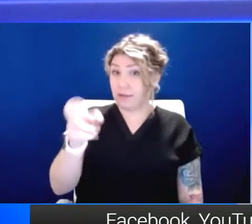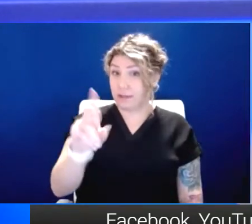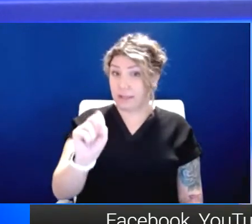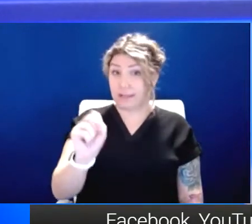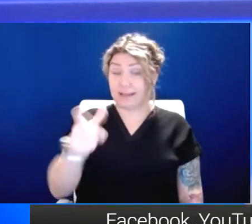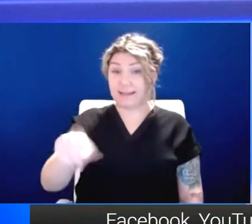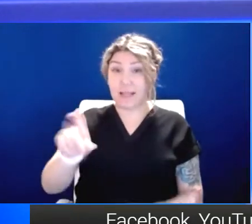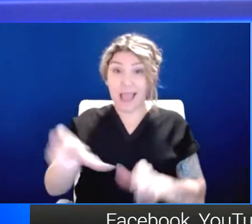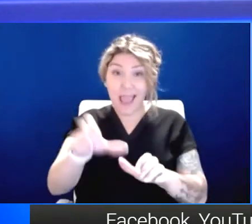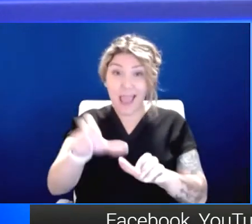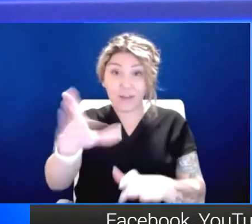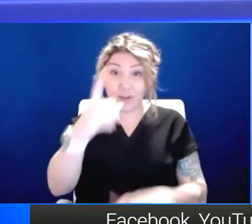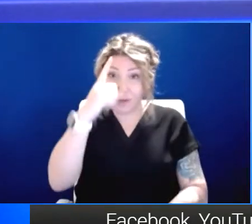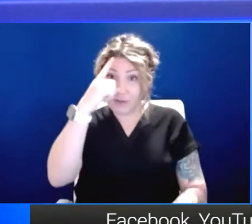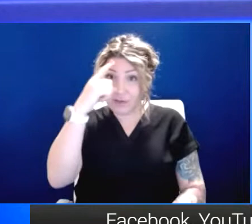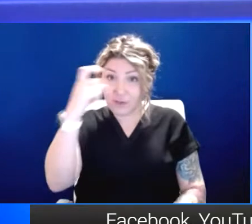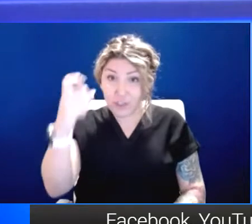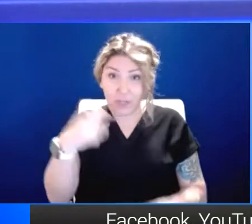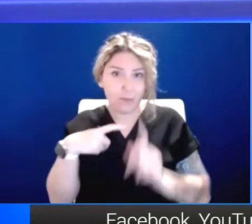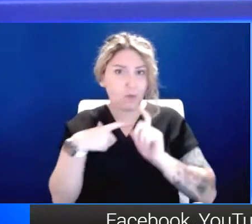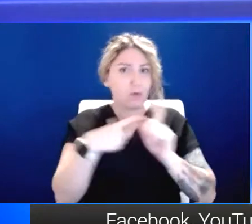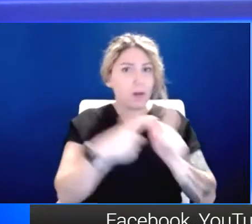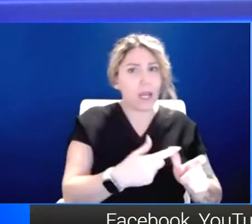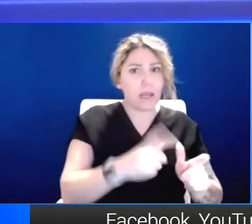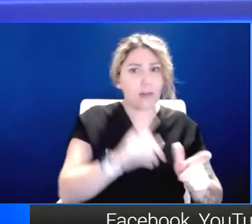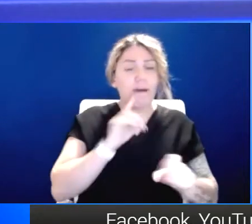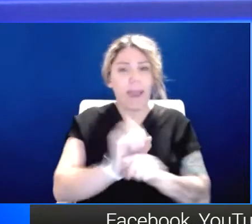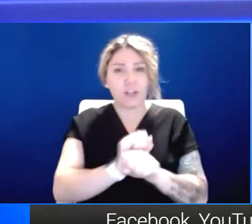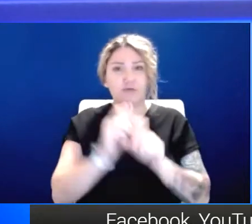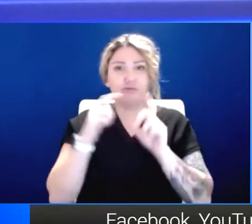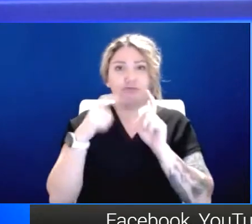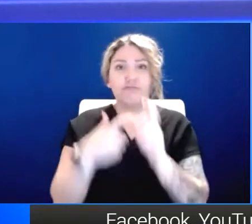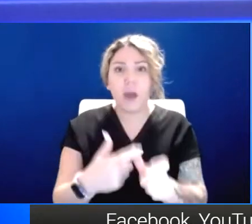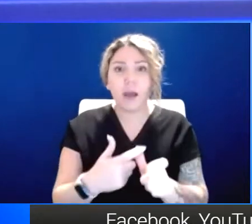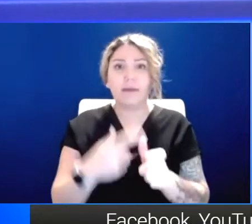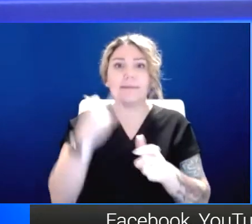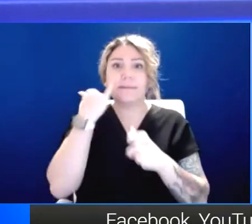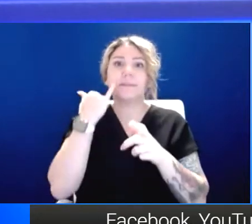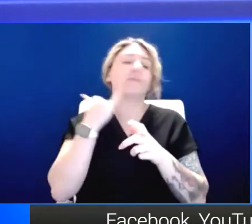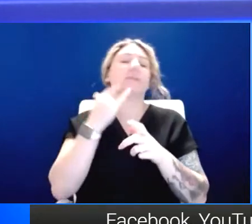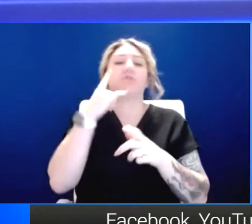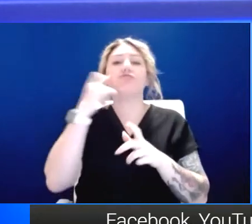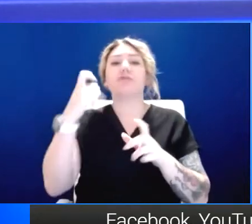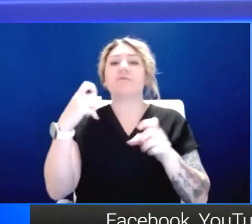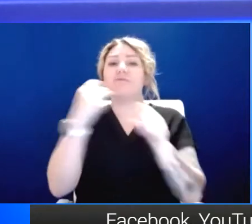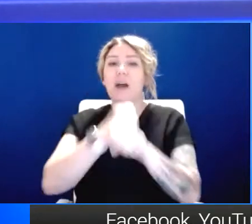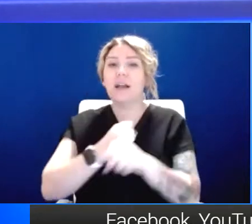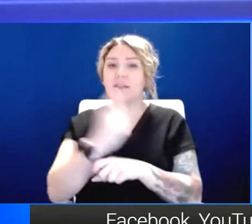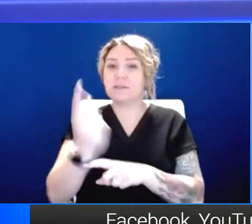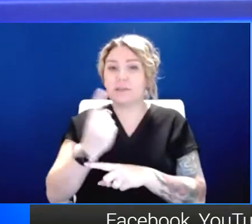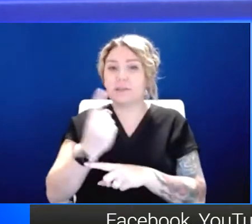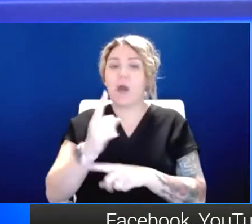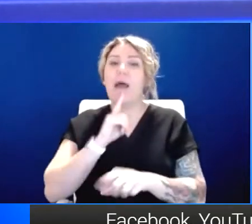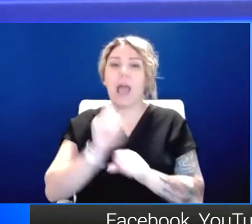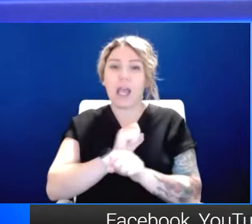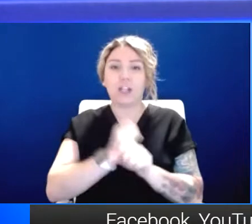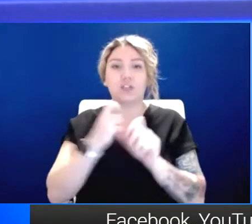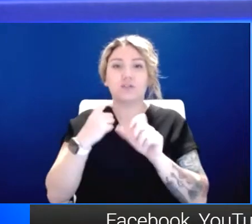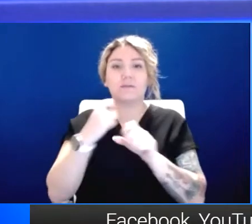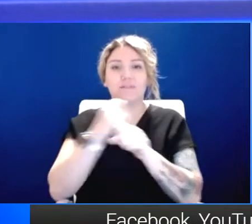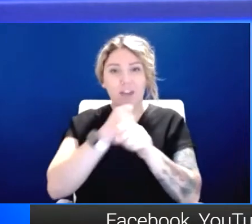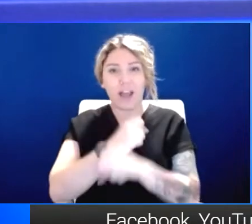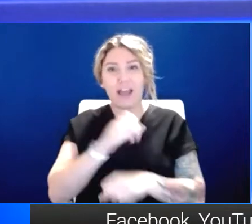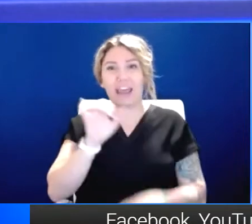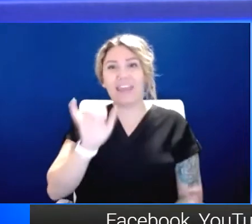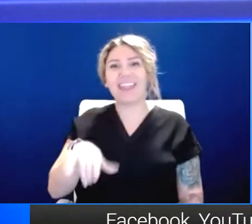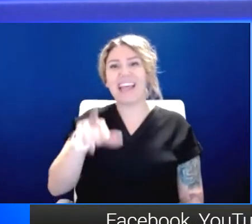if they're dreaming they're running, they'll actually start running. If they dream that they are fighting someone, they'll actually fight. And that's what we call REM sleep